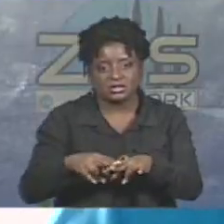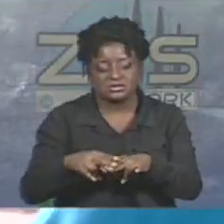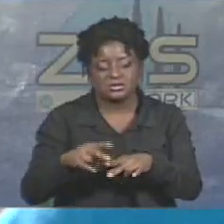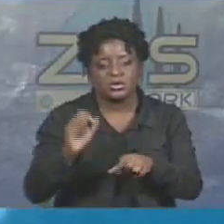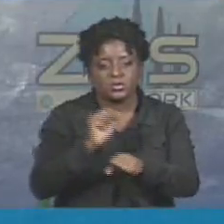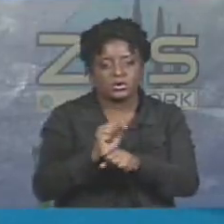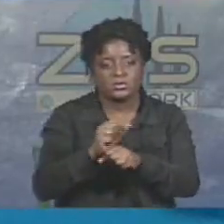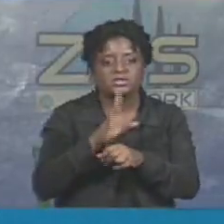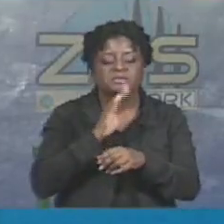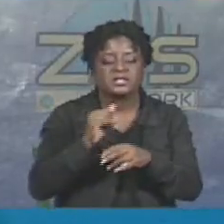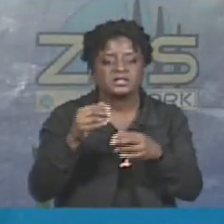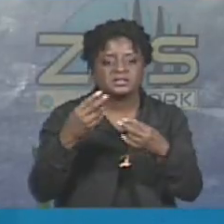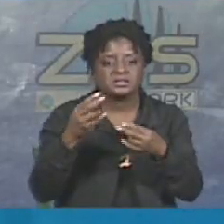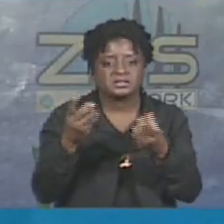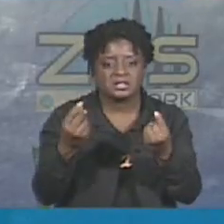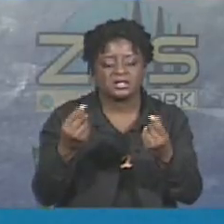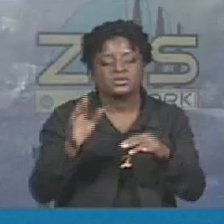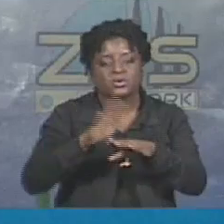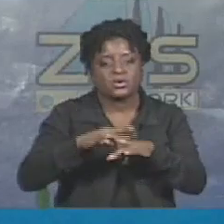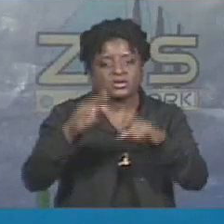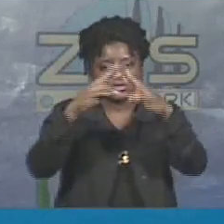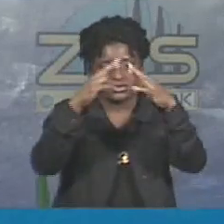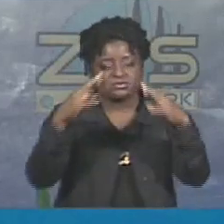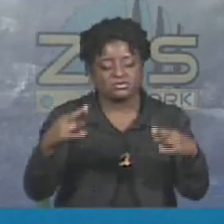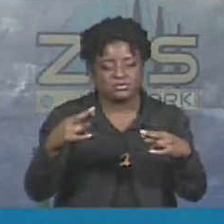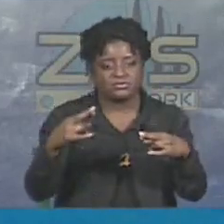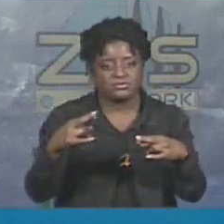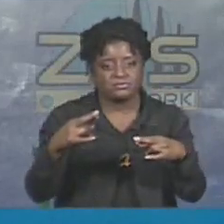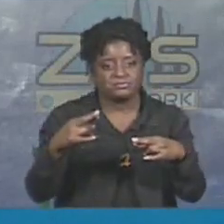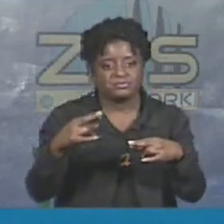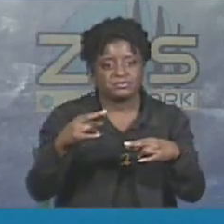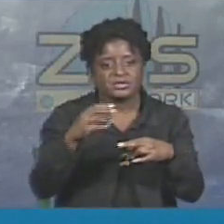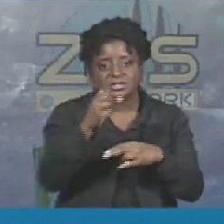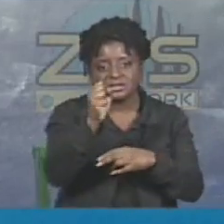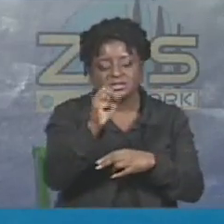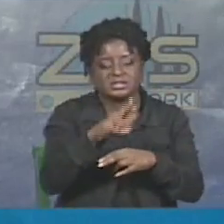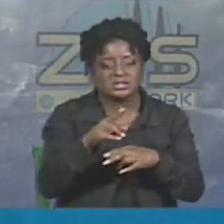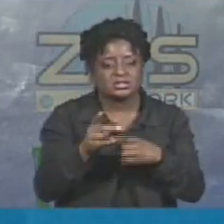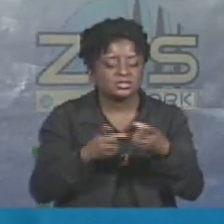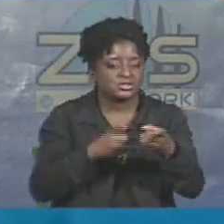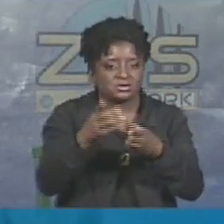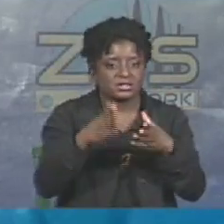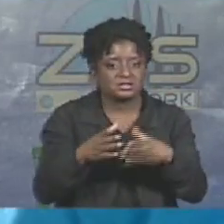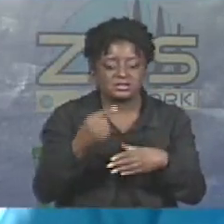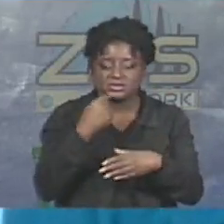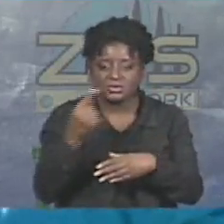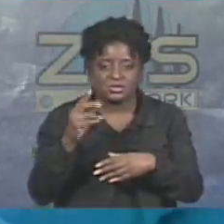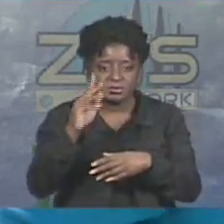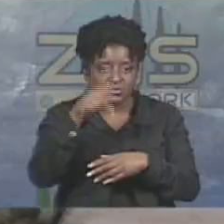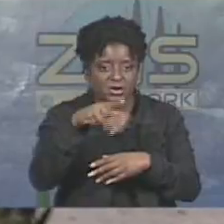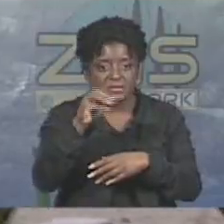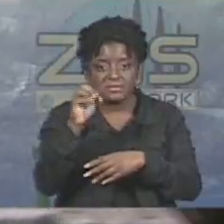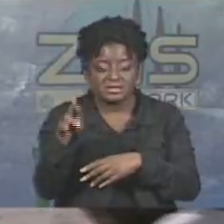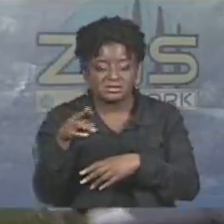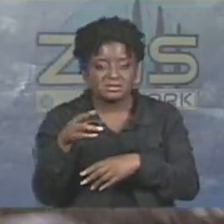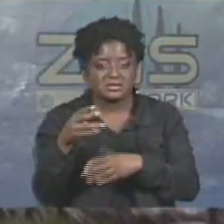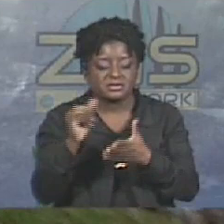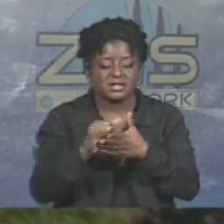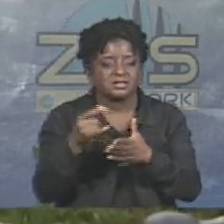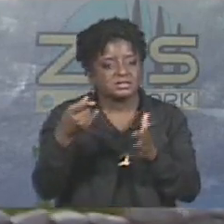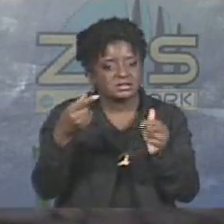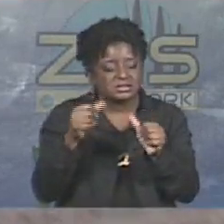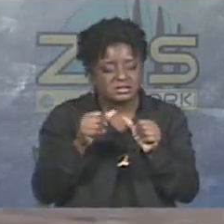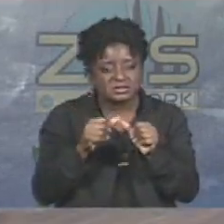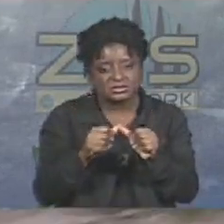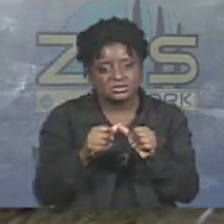roof, MORTON's Senior Director of Mining and Manufacturing, JEAN-BAPTISTE DROMER, told the Prime Minister and the media that it was still too